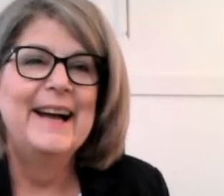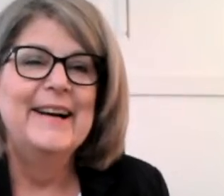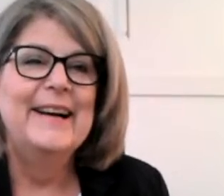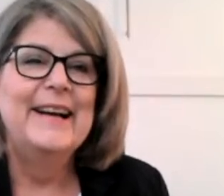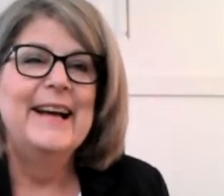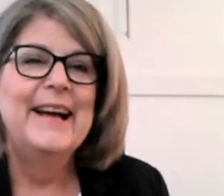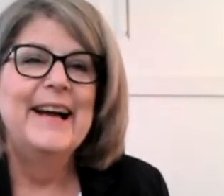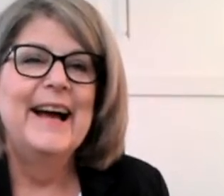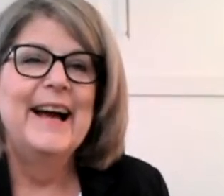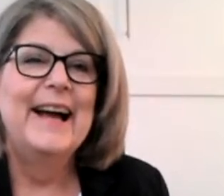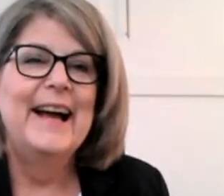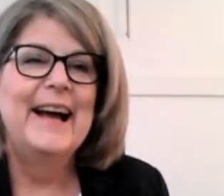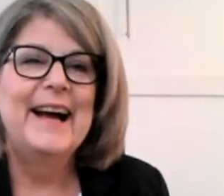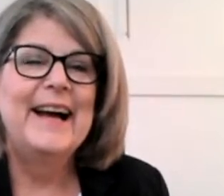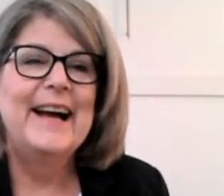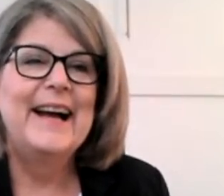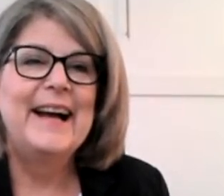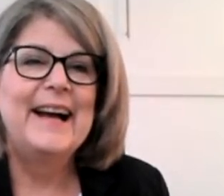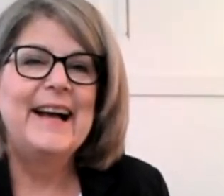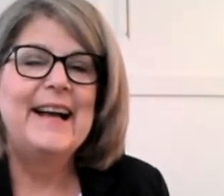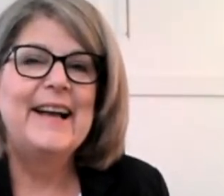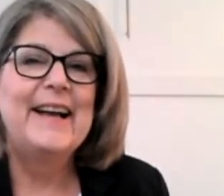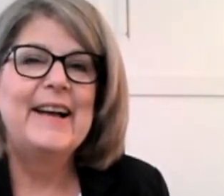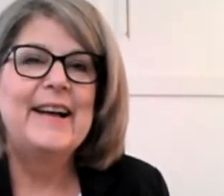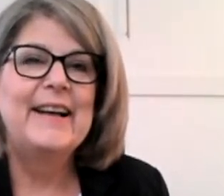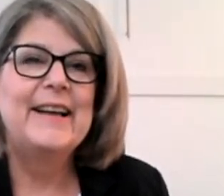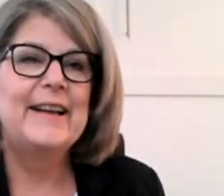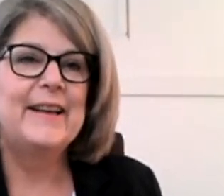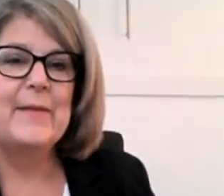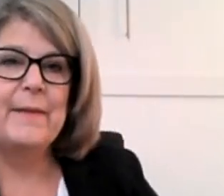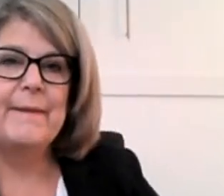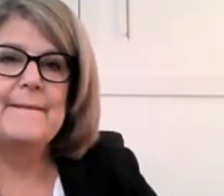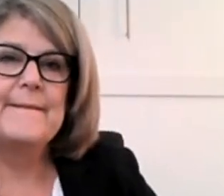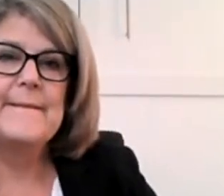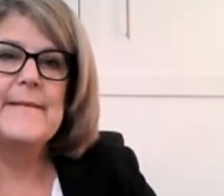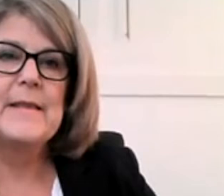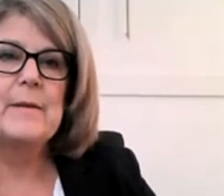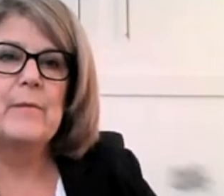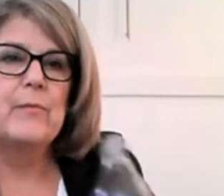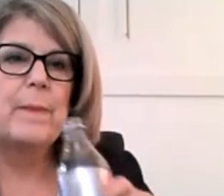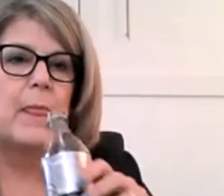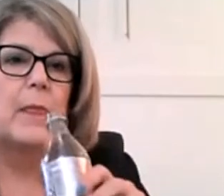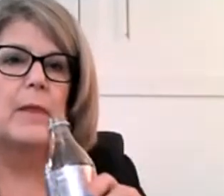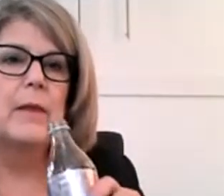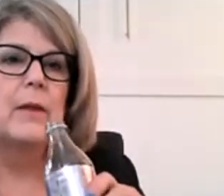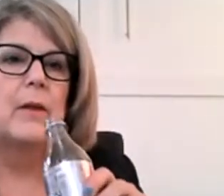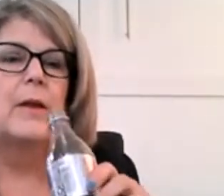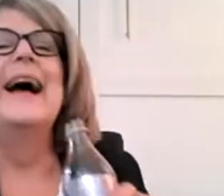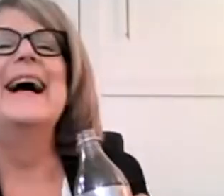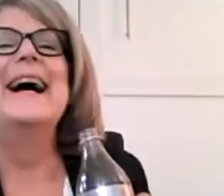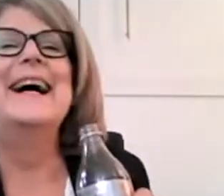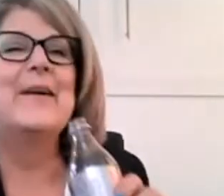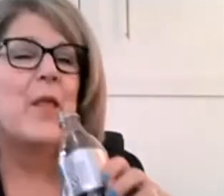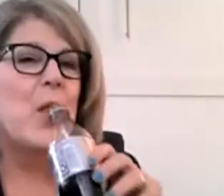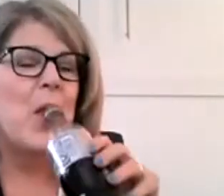Hi, Mary. Hi. I guess one of the things I was thinking about, and I'll be honest, I was distracted by my cat jumping on